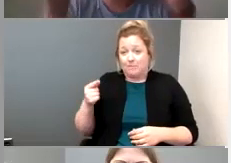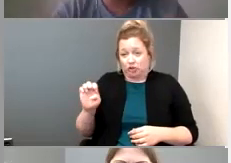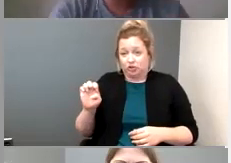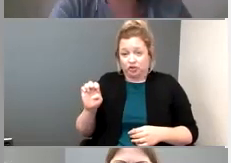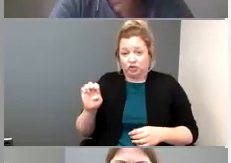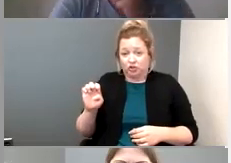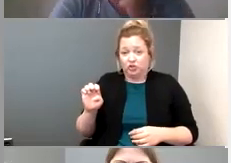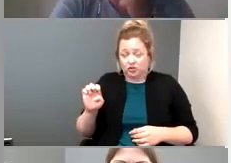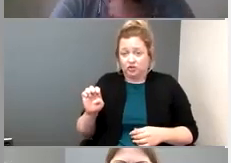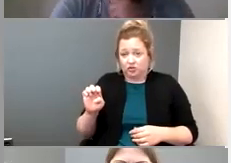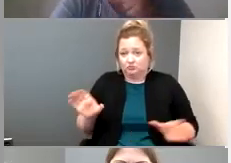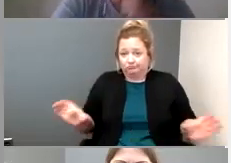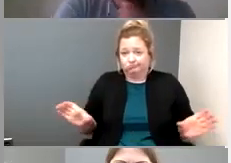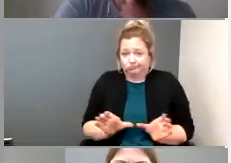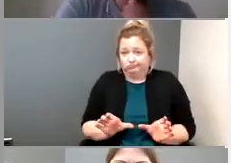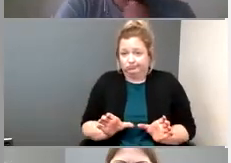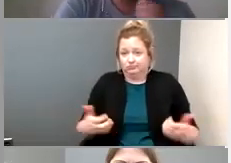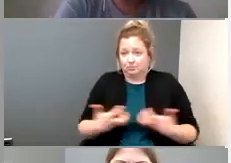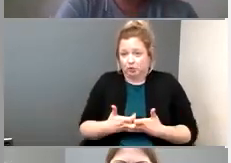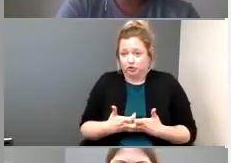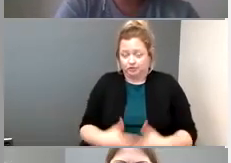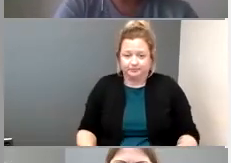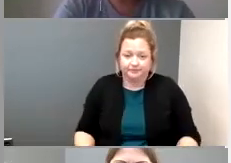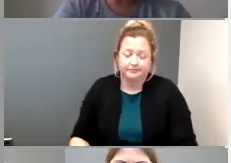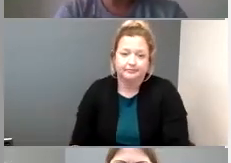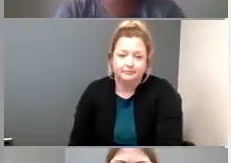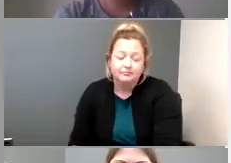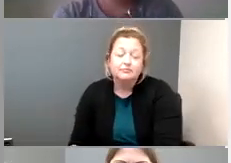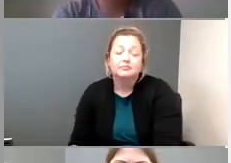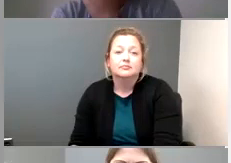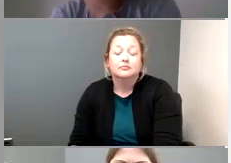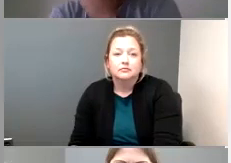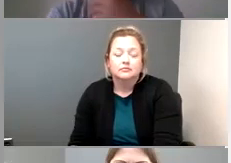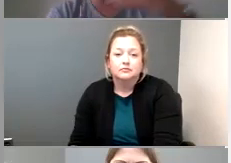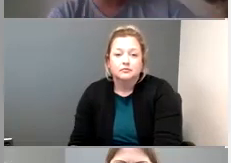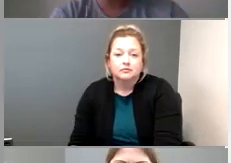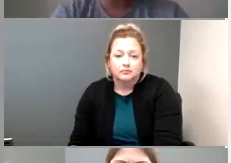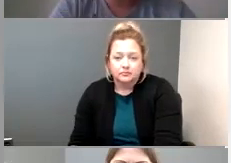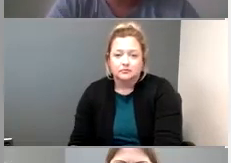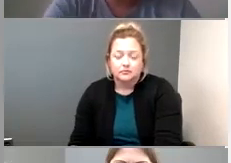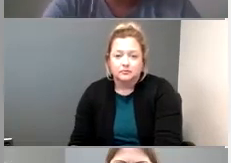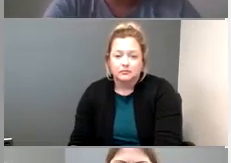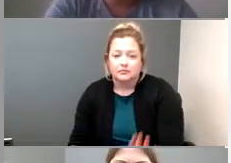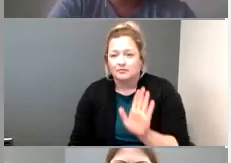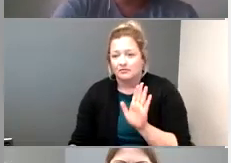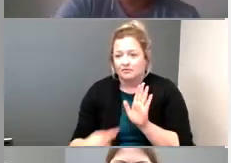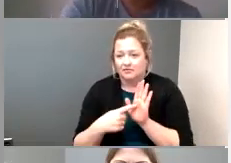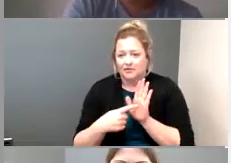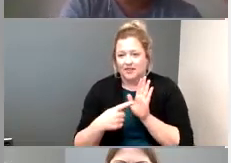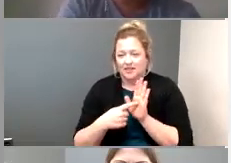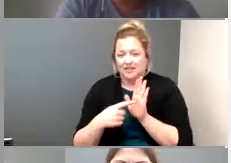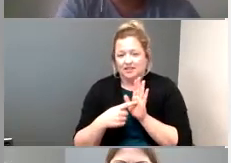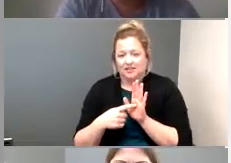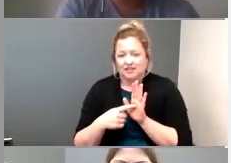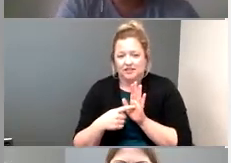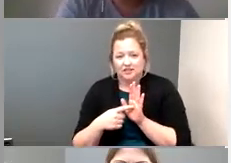into a single array. Okay. So this would be the pseudocode for merge sort, but it is pretty much the